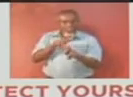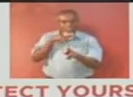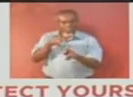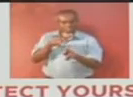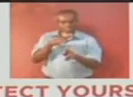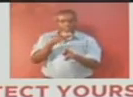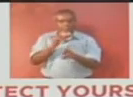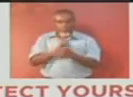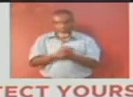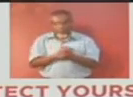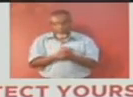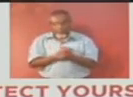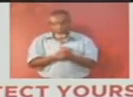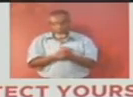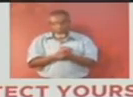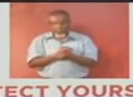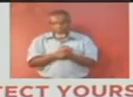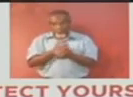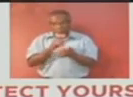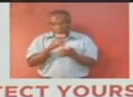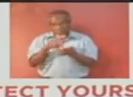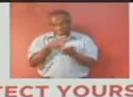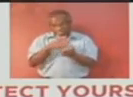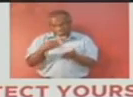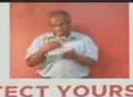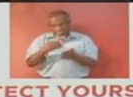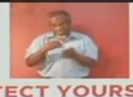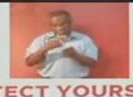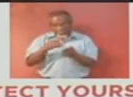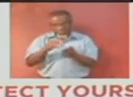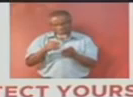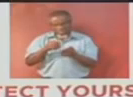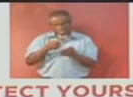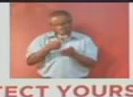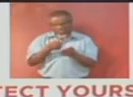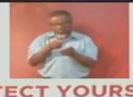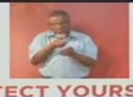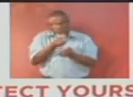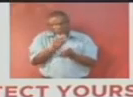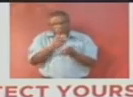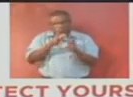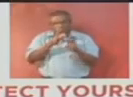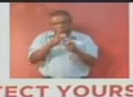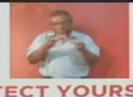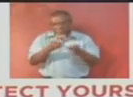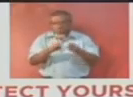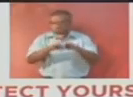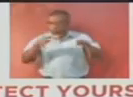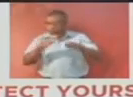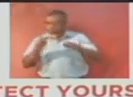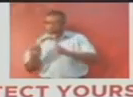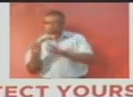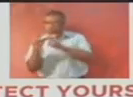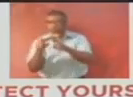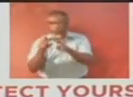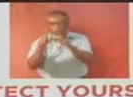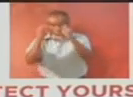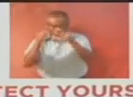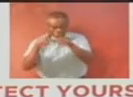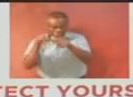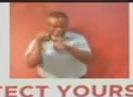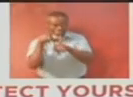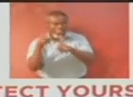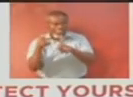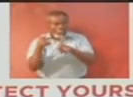places that are open and available for testing during the weekend period. So you see sometimes lower numbers on a